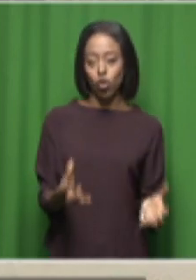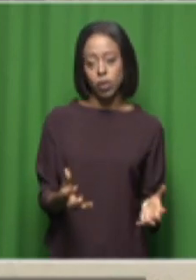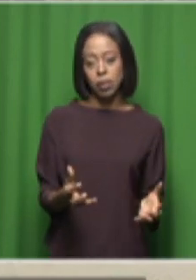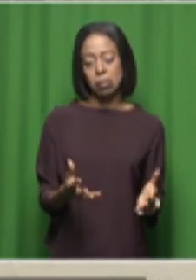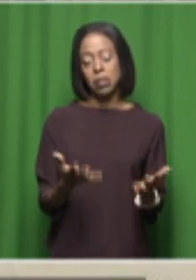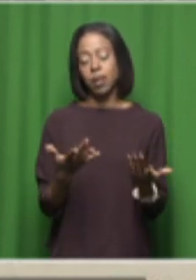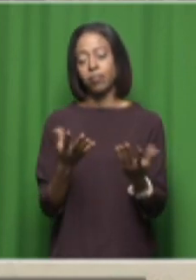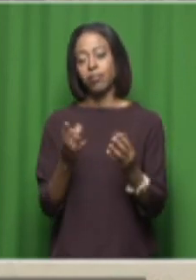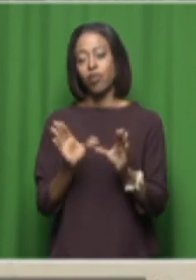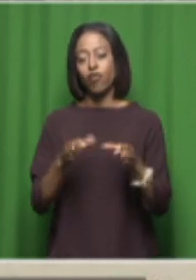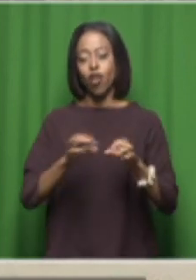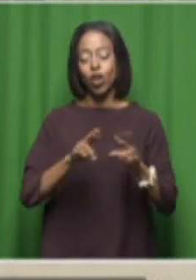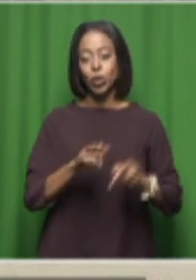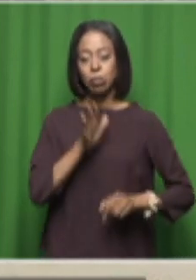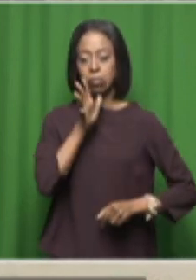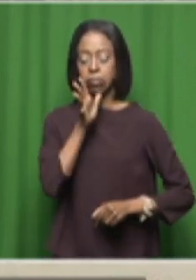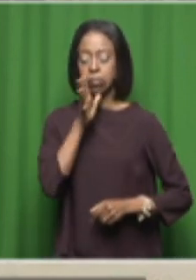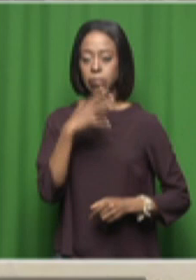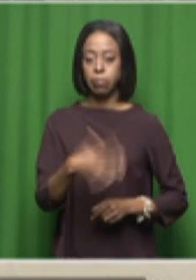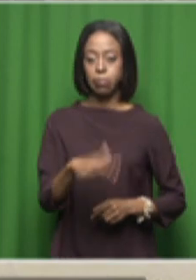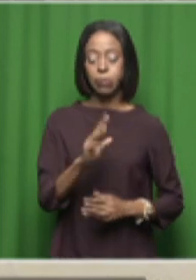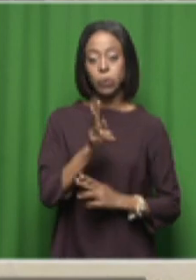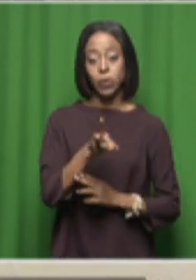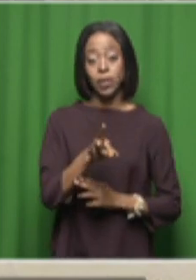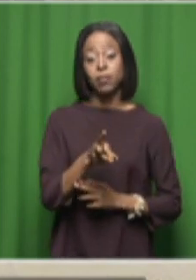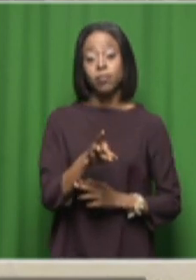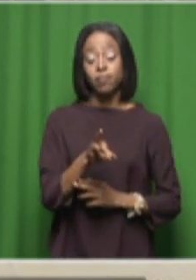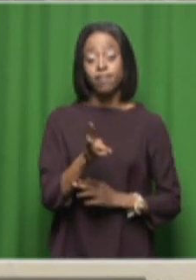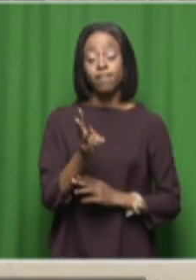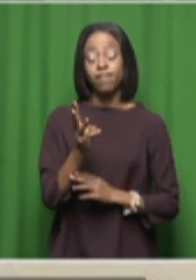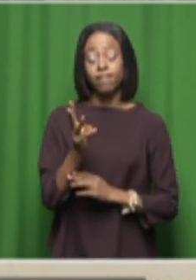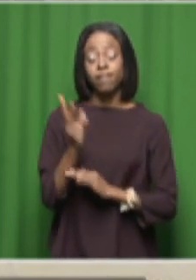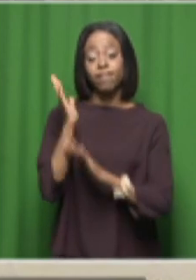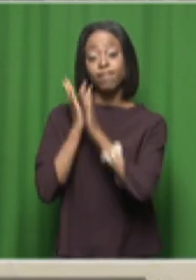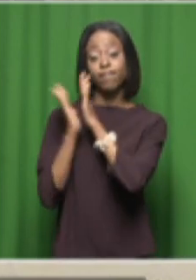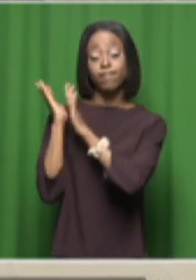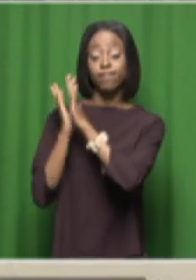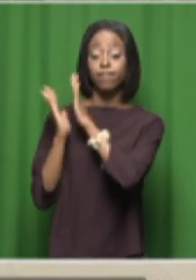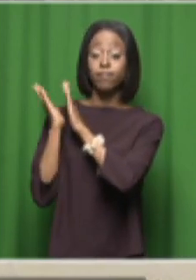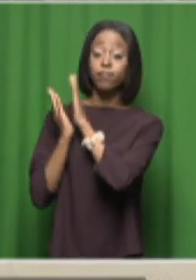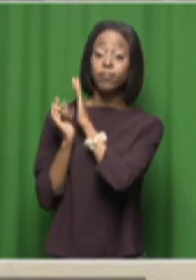that particular school. We still have a lot of historical